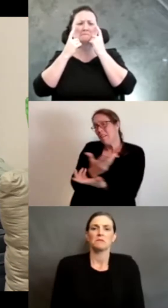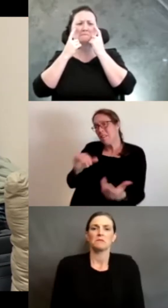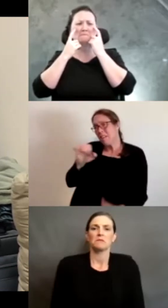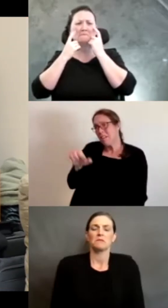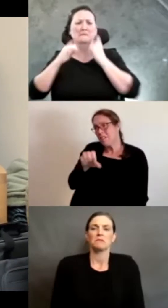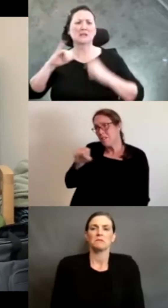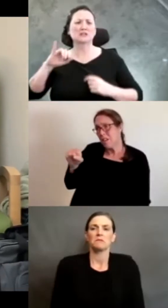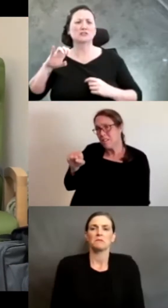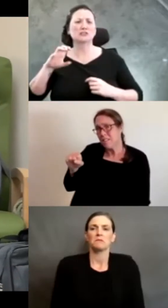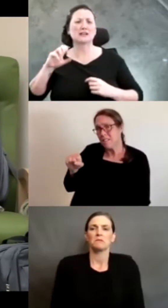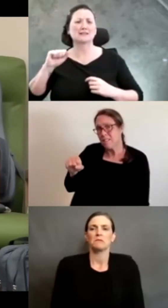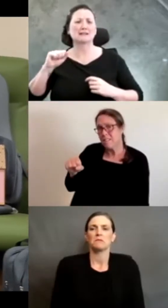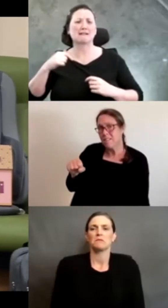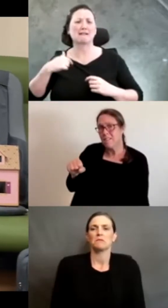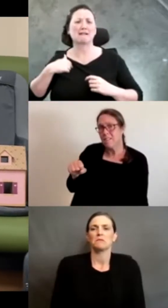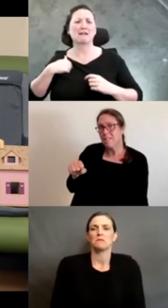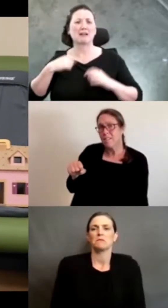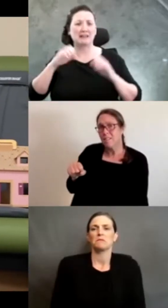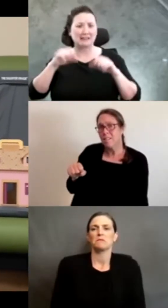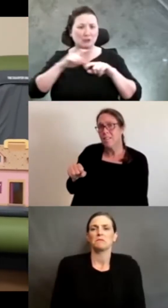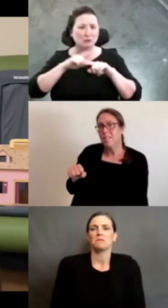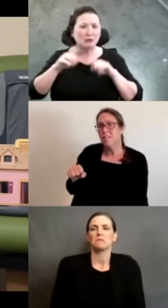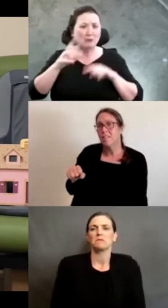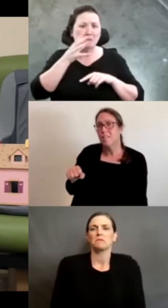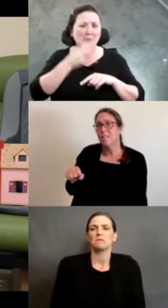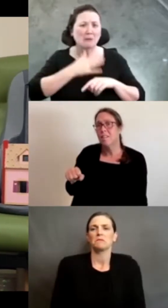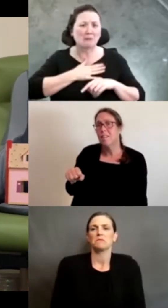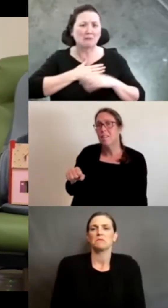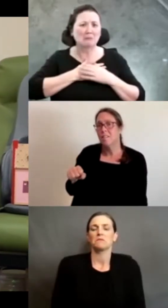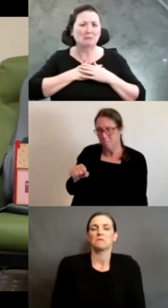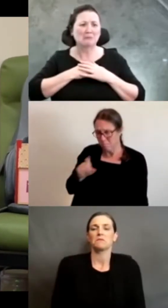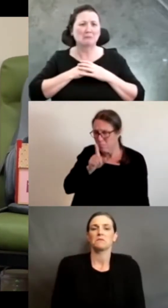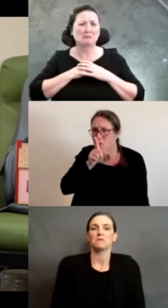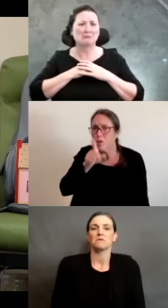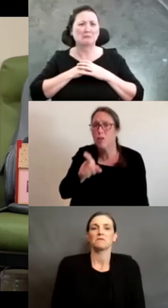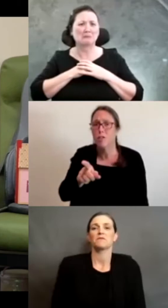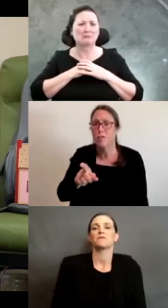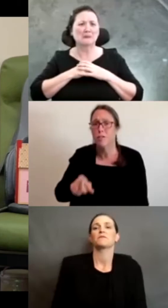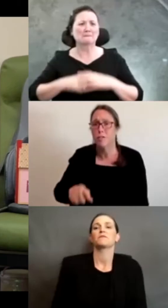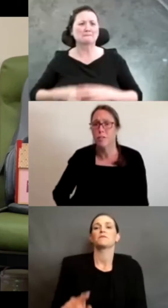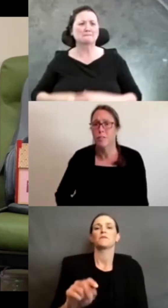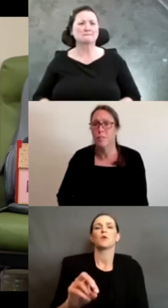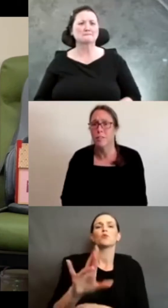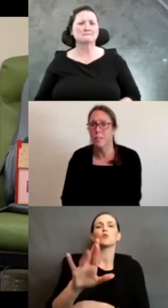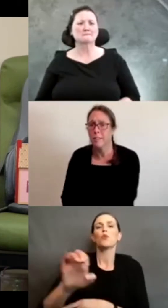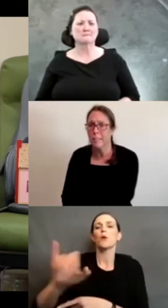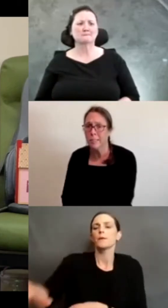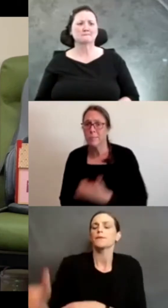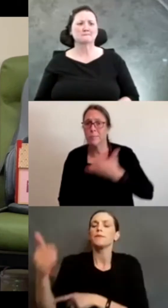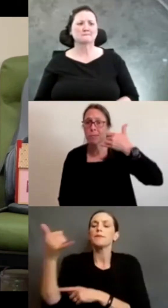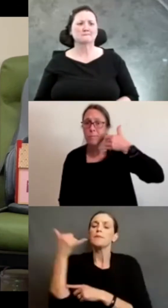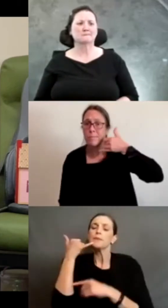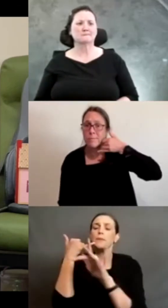mom? Sure. Tori picks up her desk phone and dials.